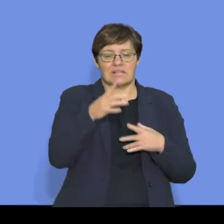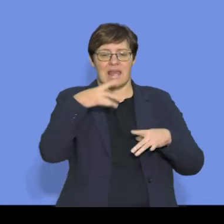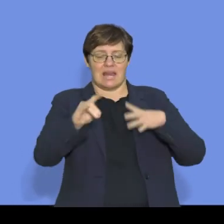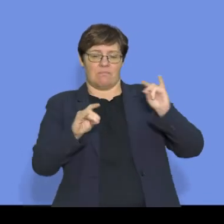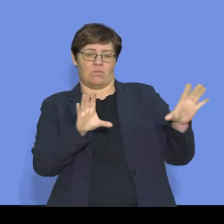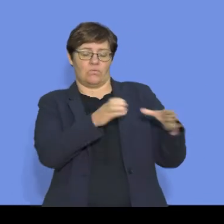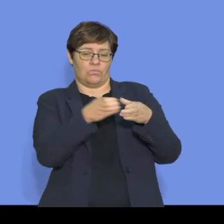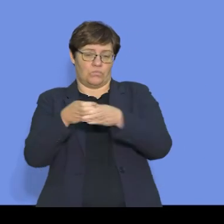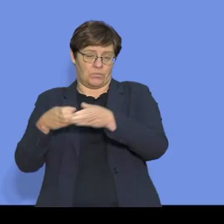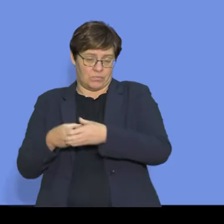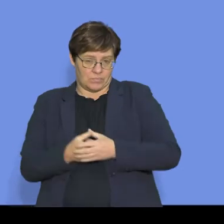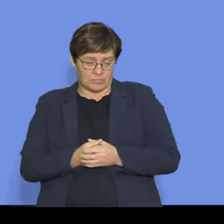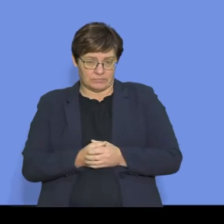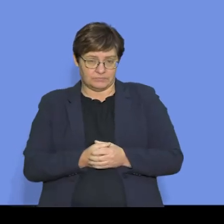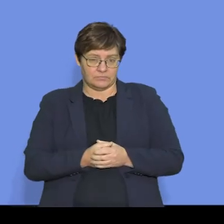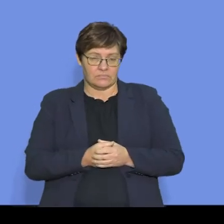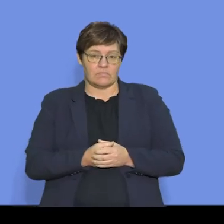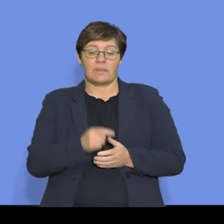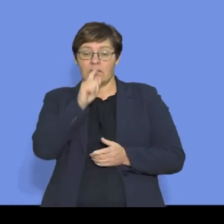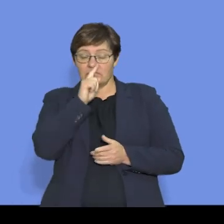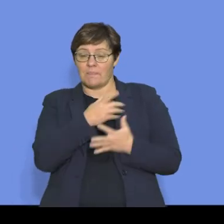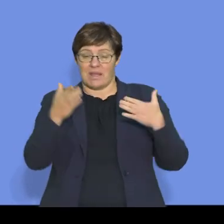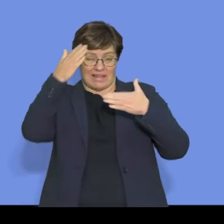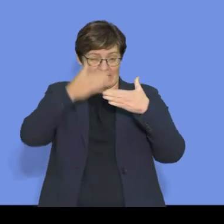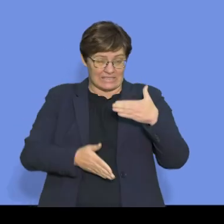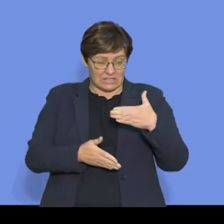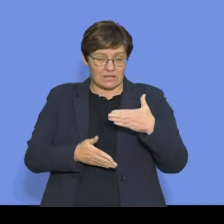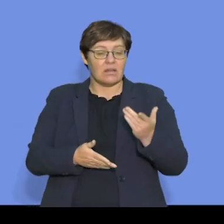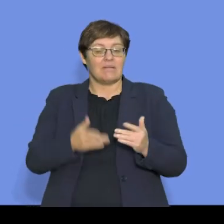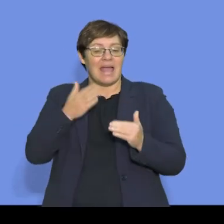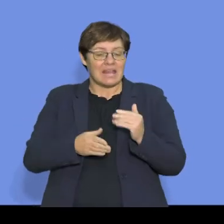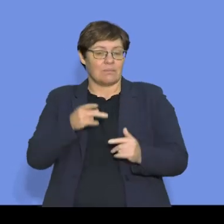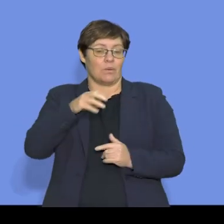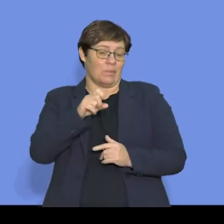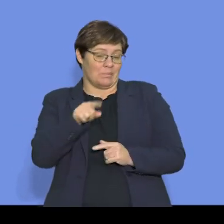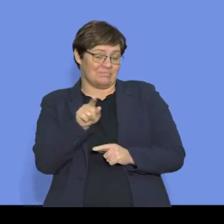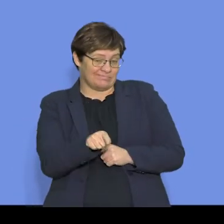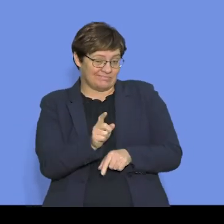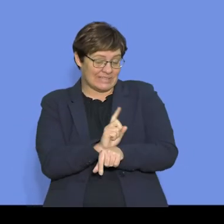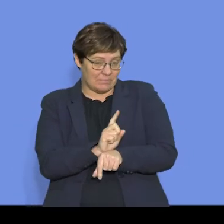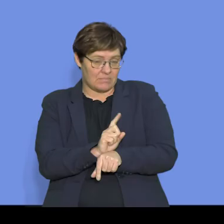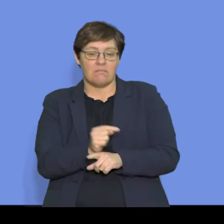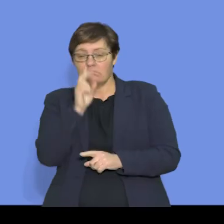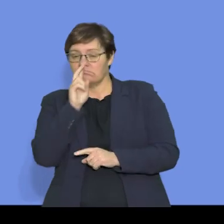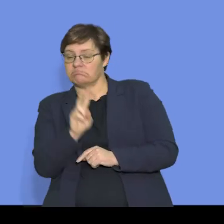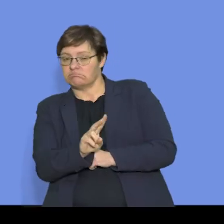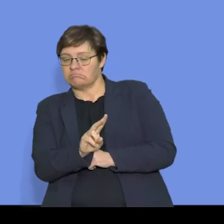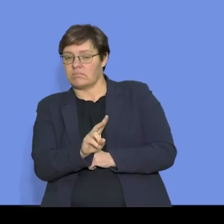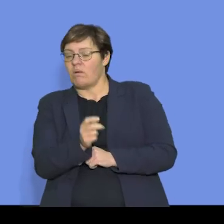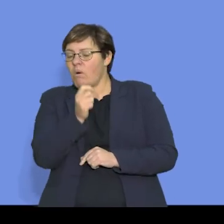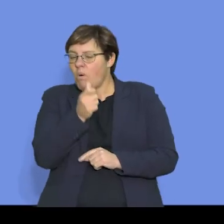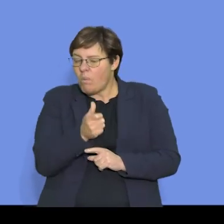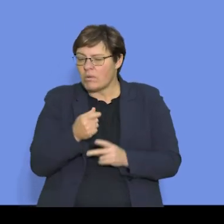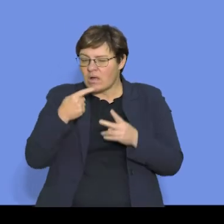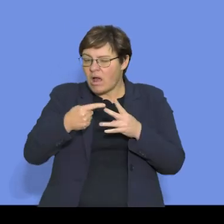the animal groups? So we have a look, there's our mass extinction at the end of the Permian, and if you have a look,